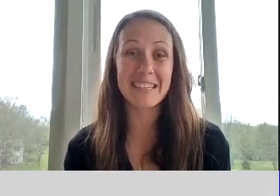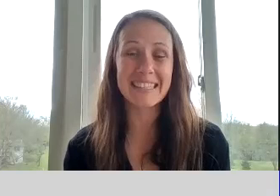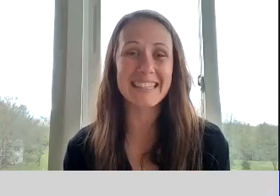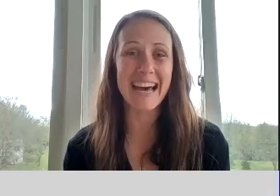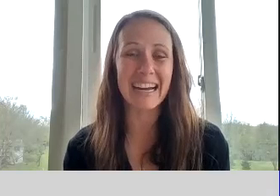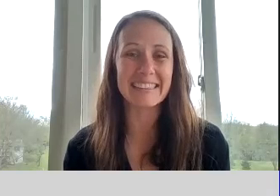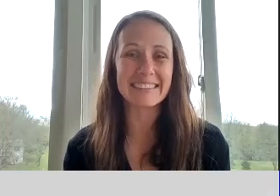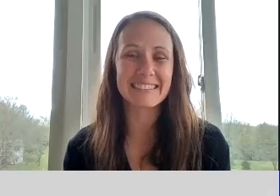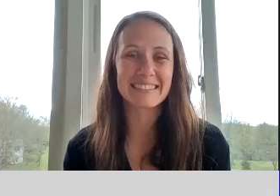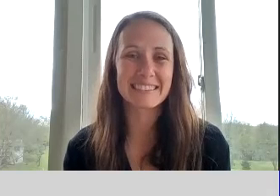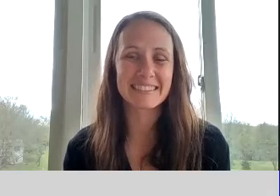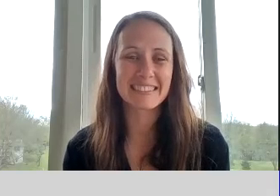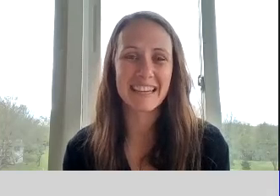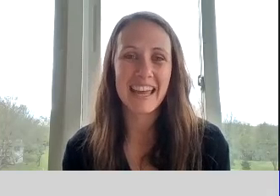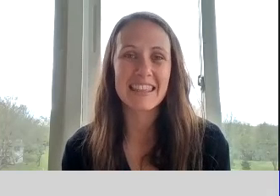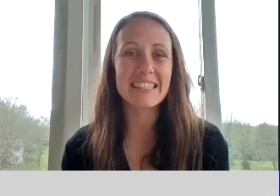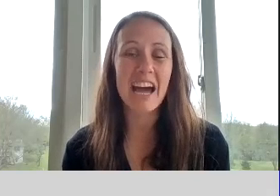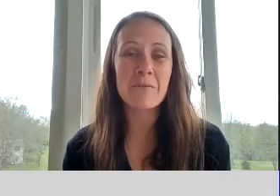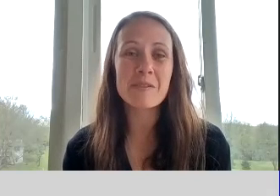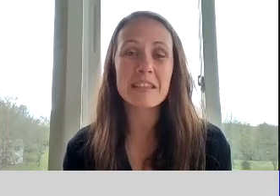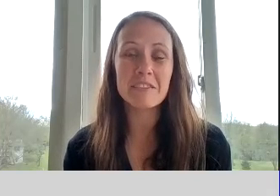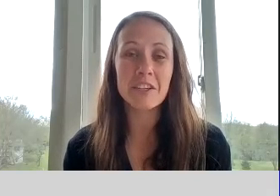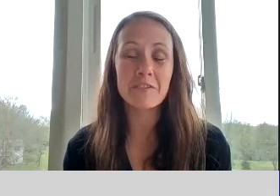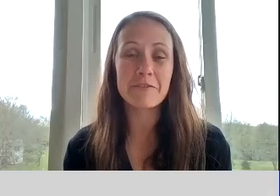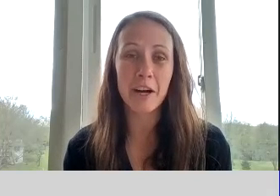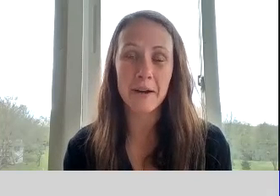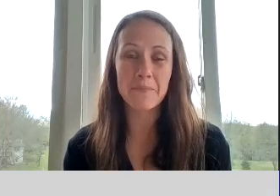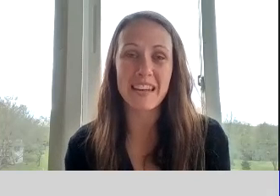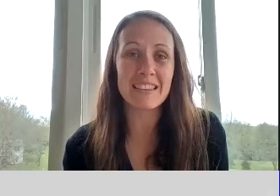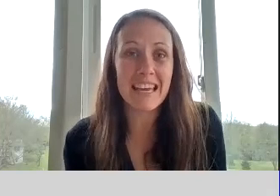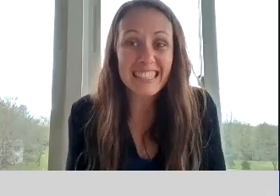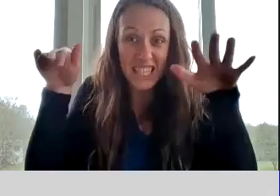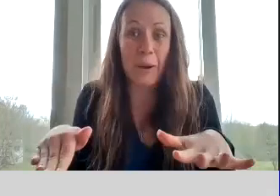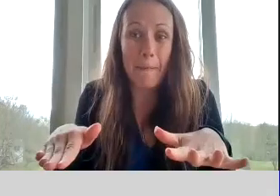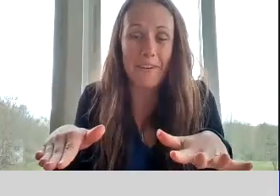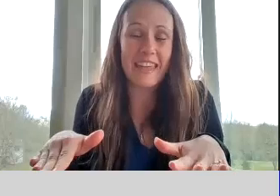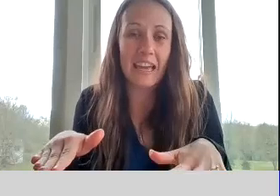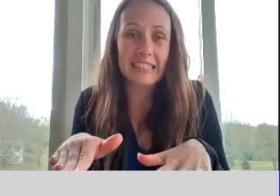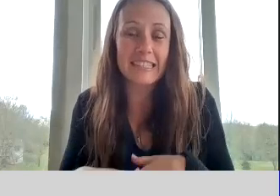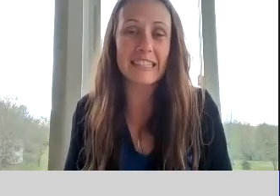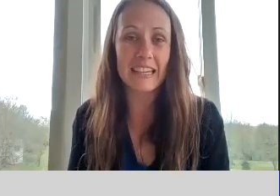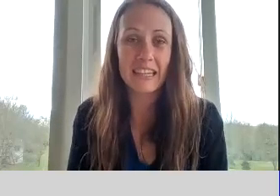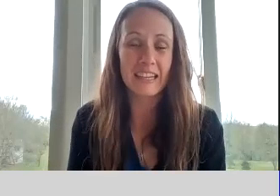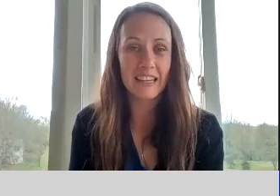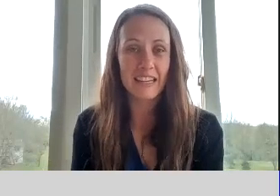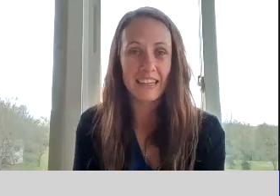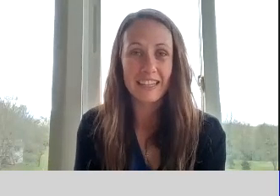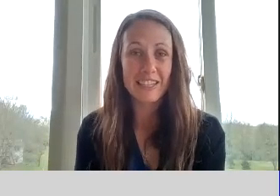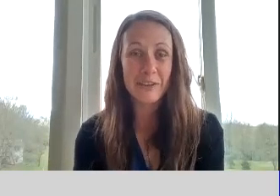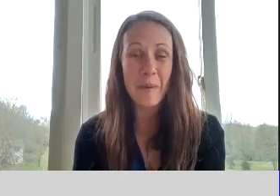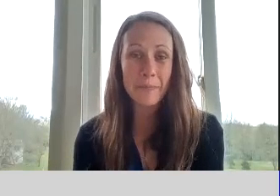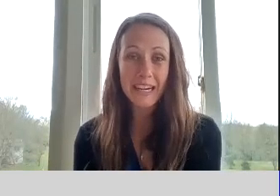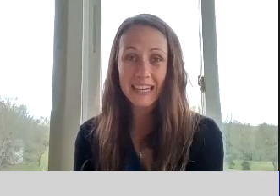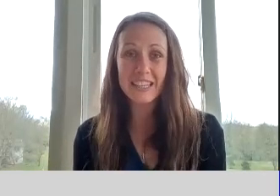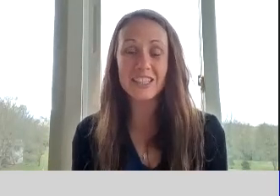What animal is that? This animal lives on a farm and it likes to jump up on things.